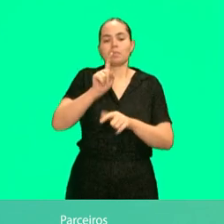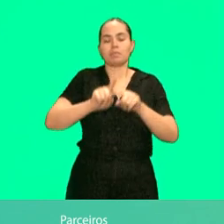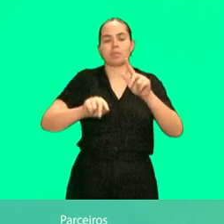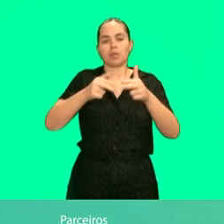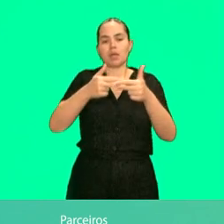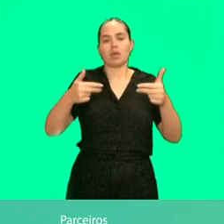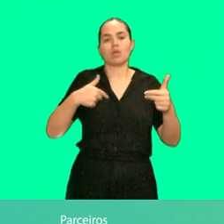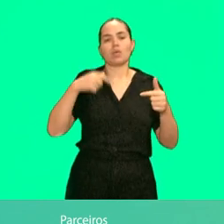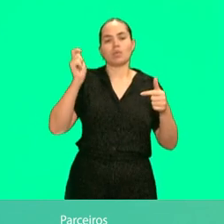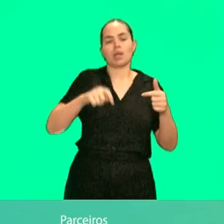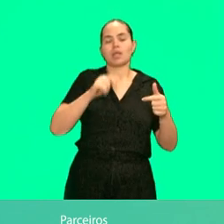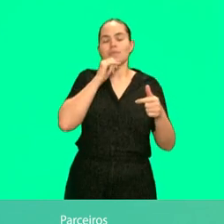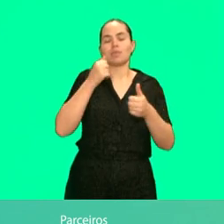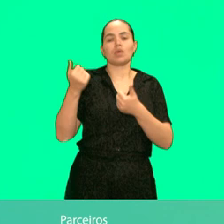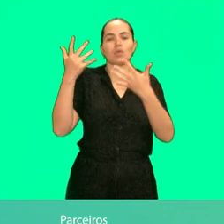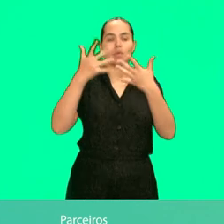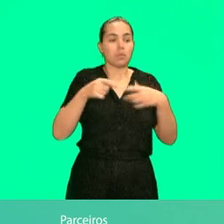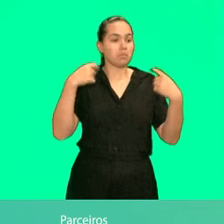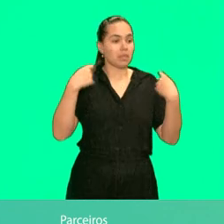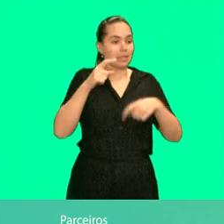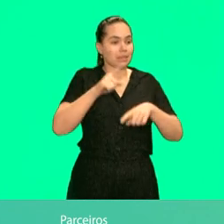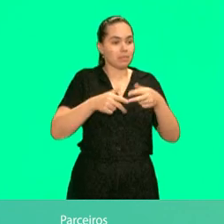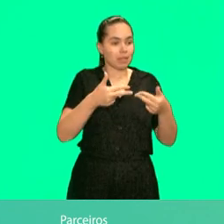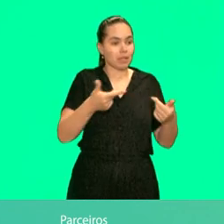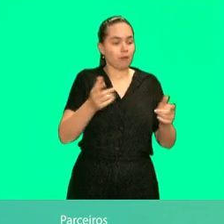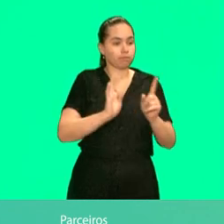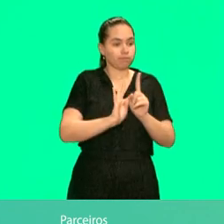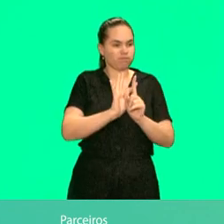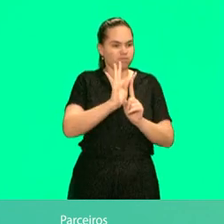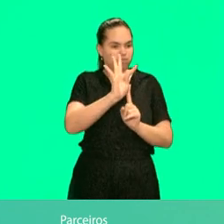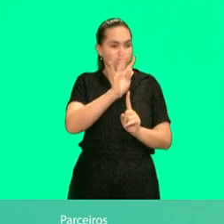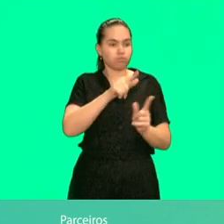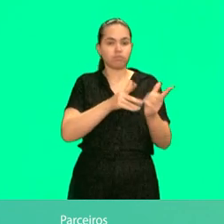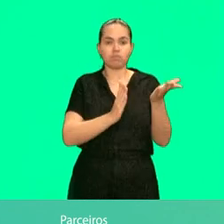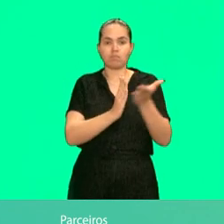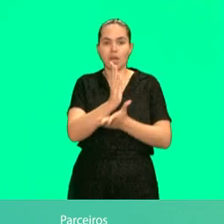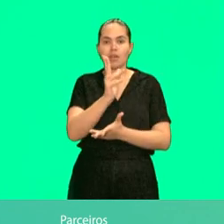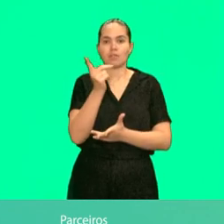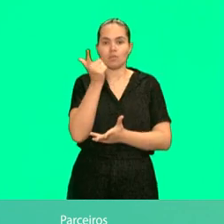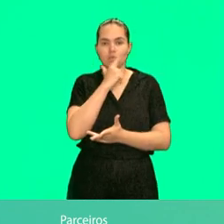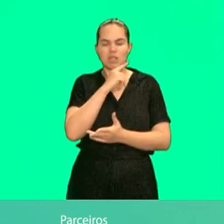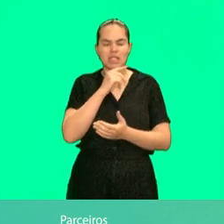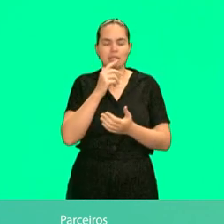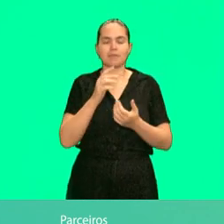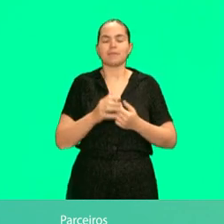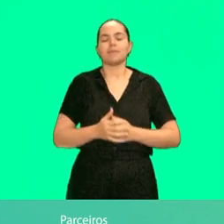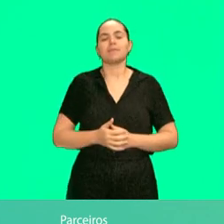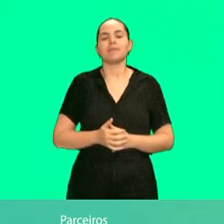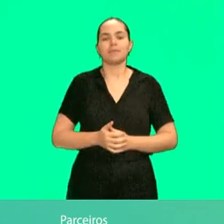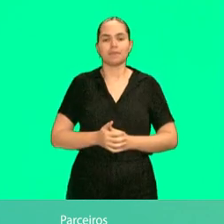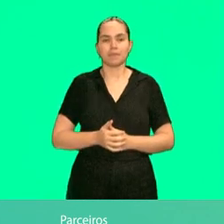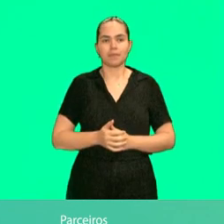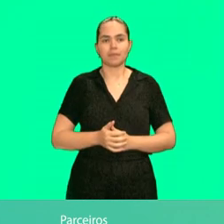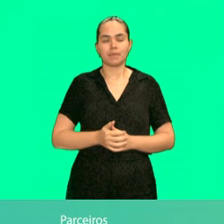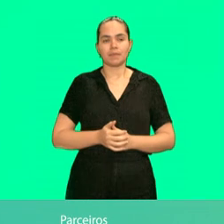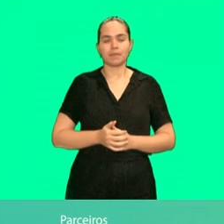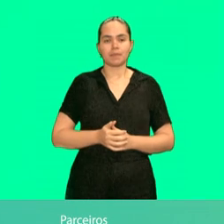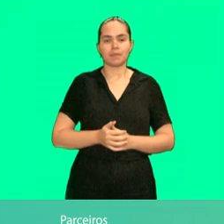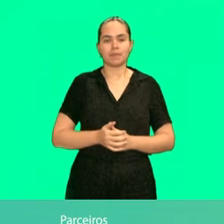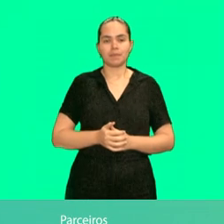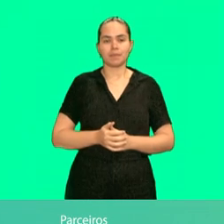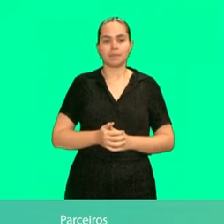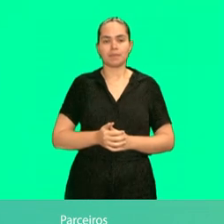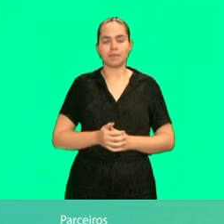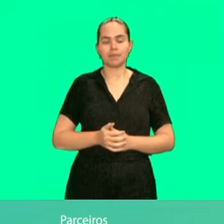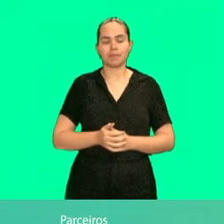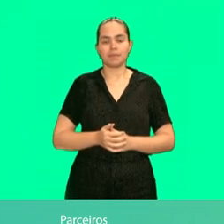the materials market, because I need materials that are resistant to high temperatures.